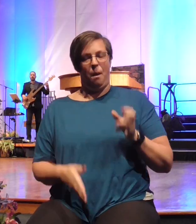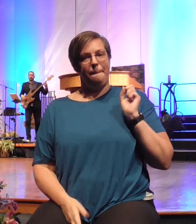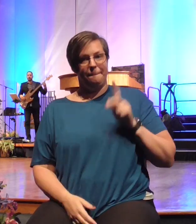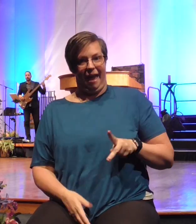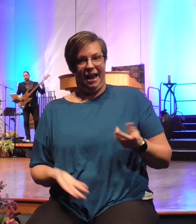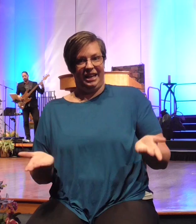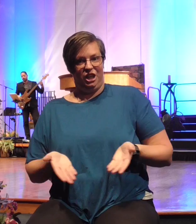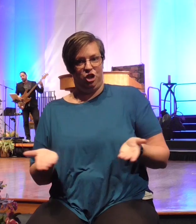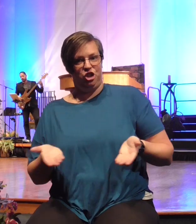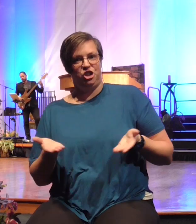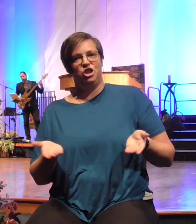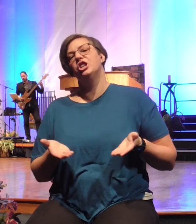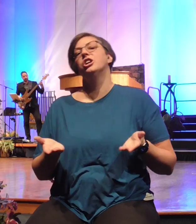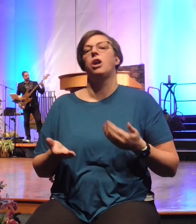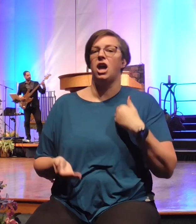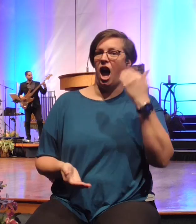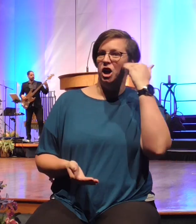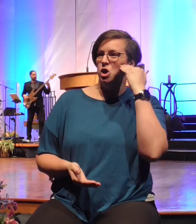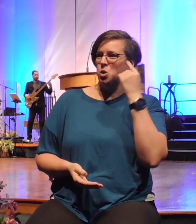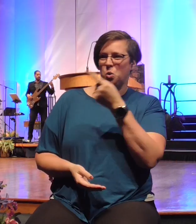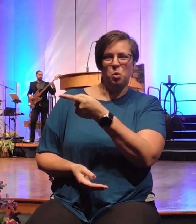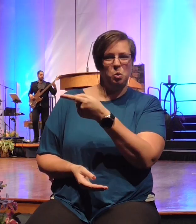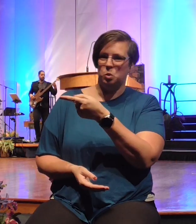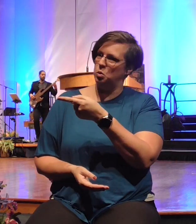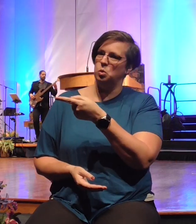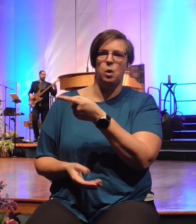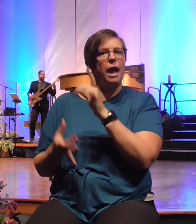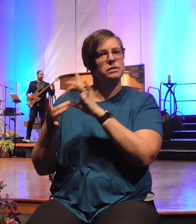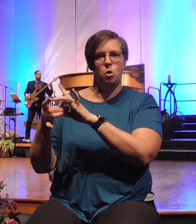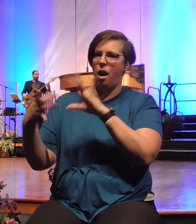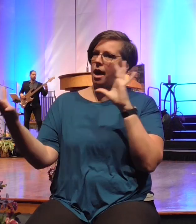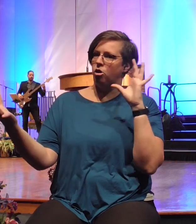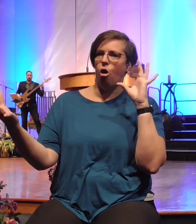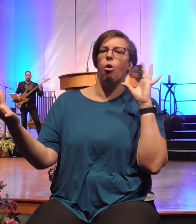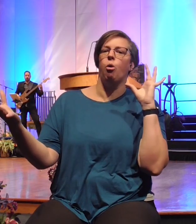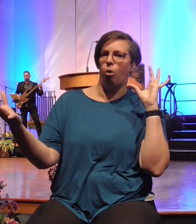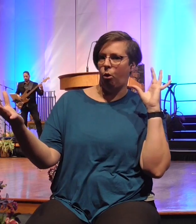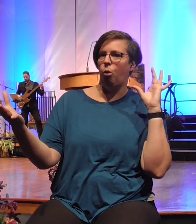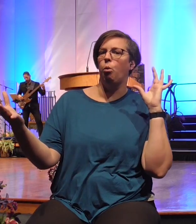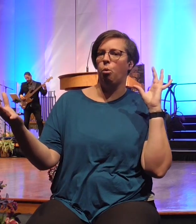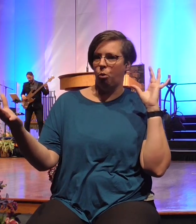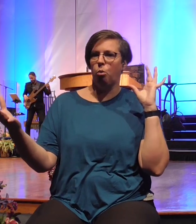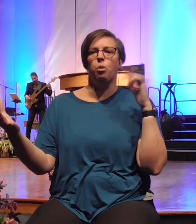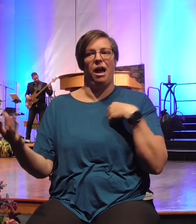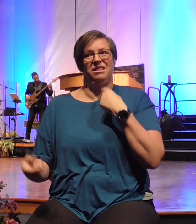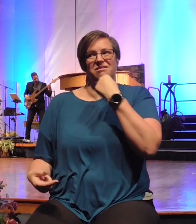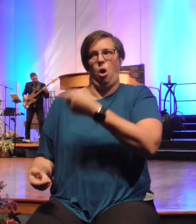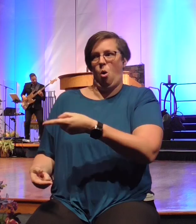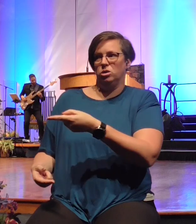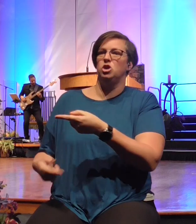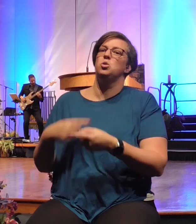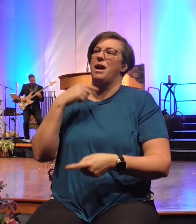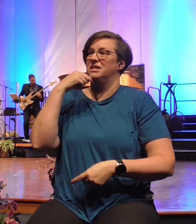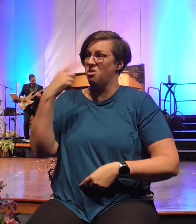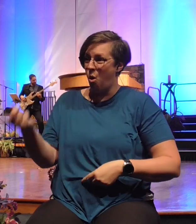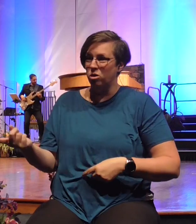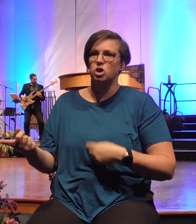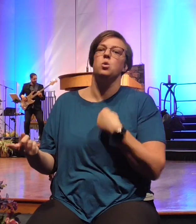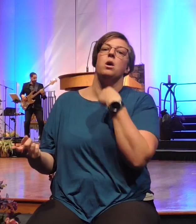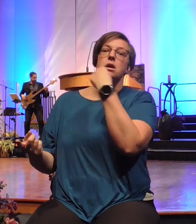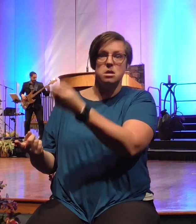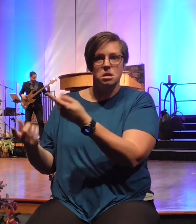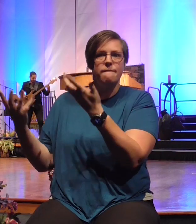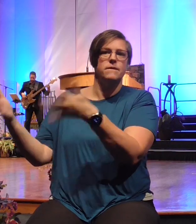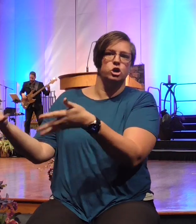somehow. I knew you had to let me go. I told you once and I told